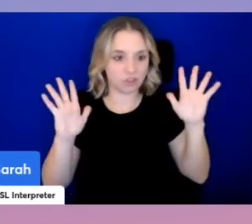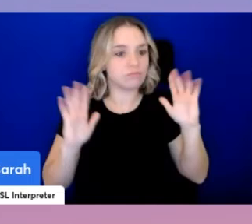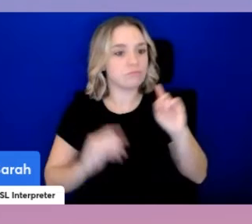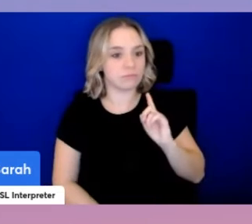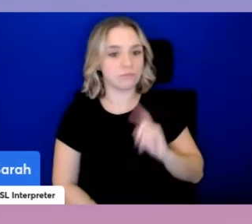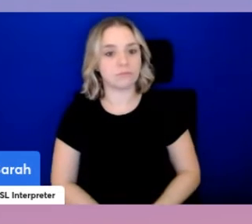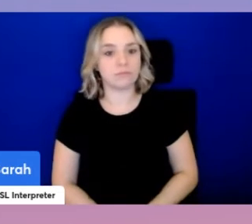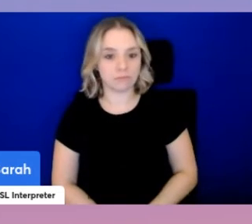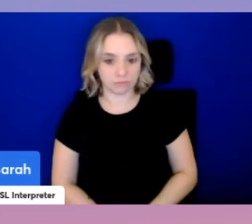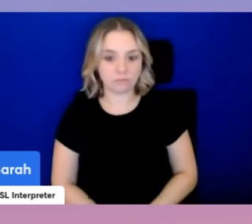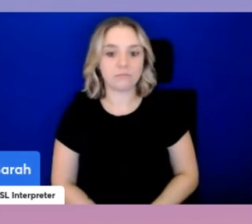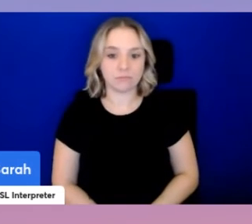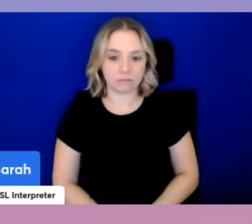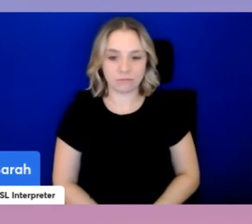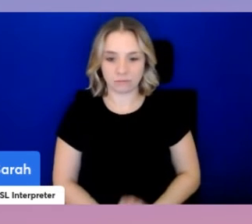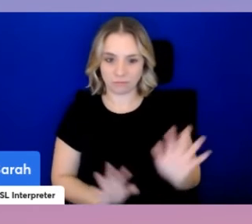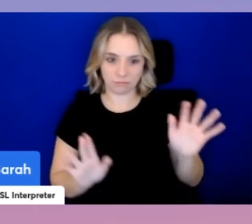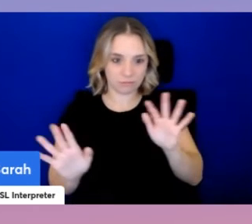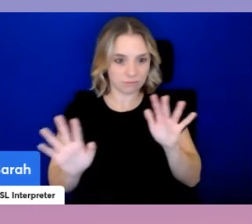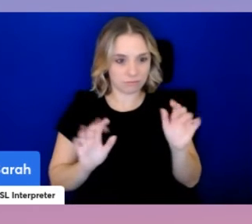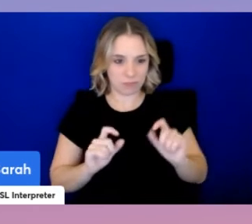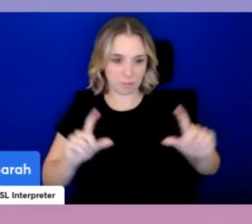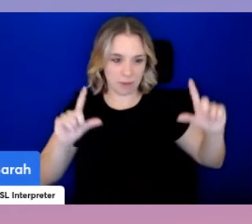Now let me make this a little bit bigger.